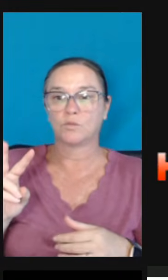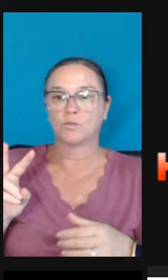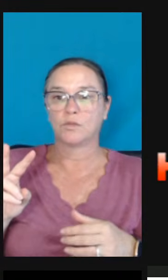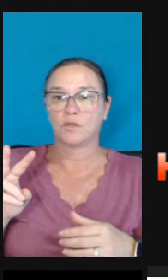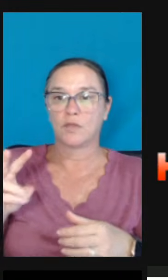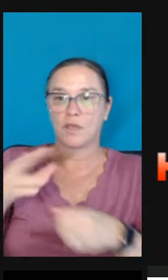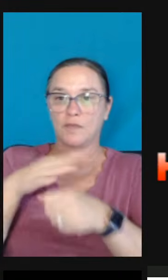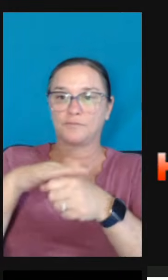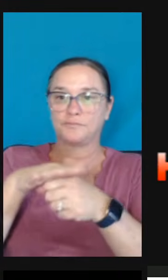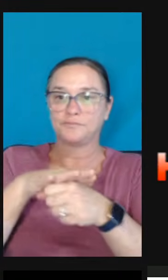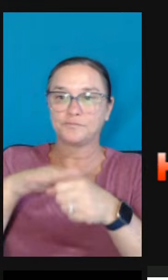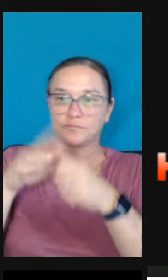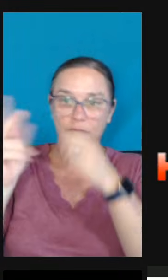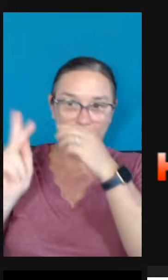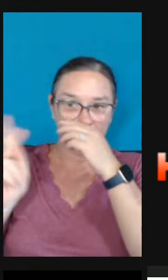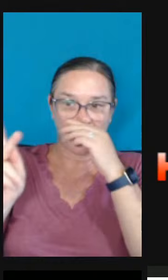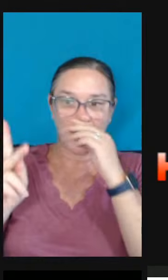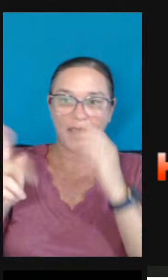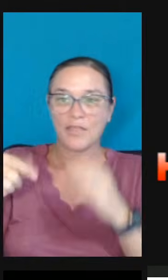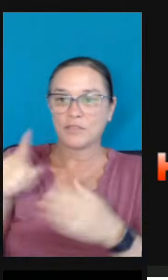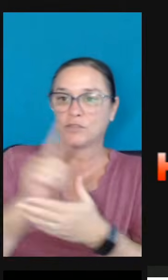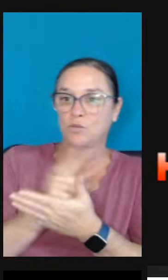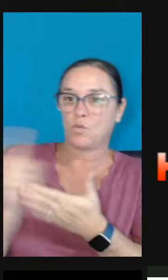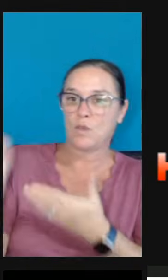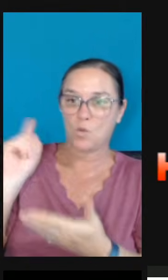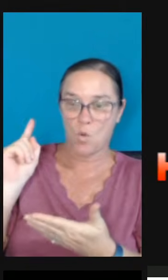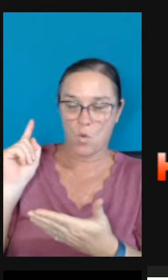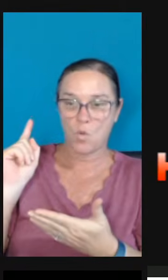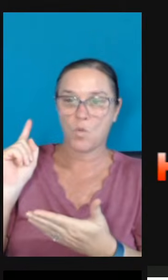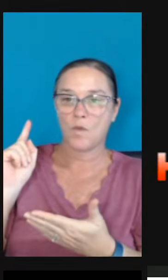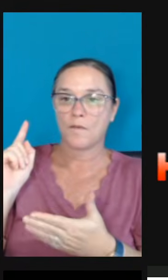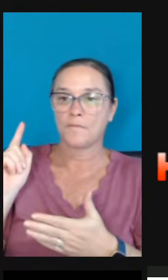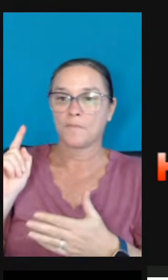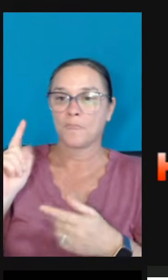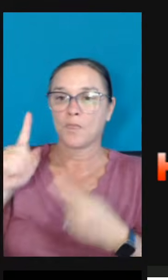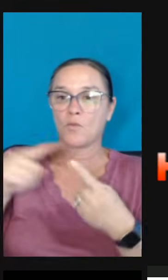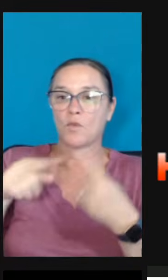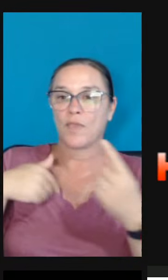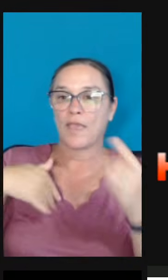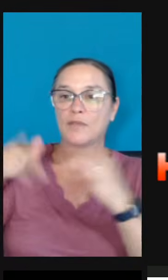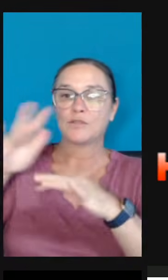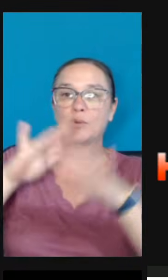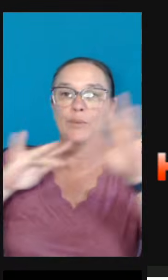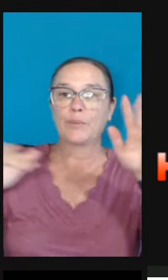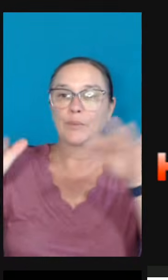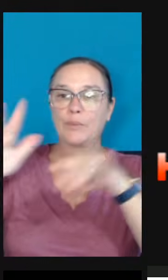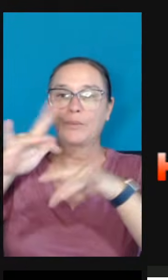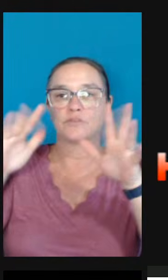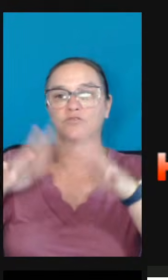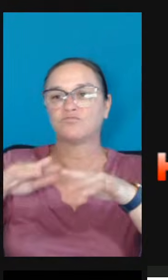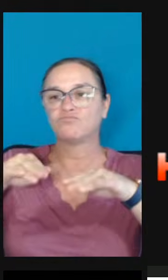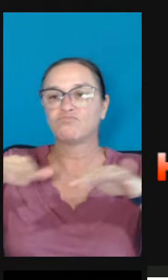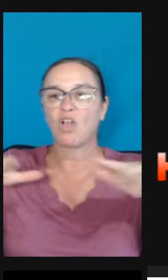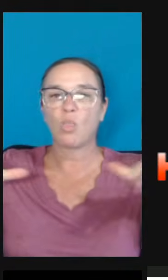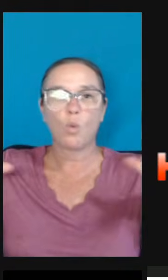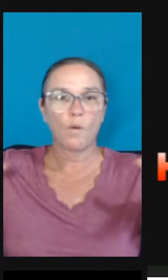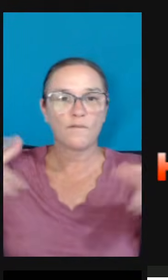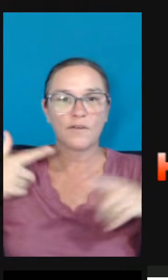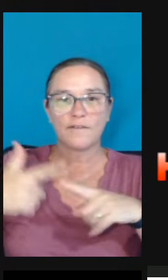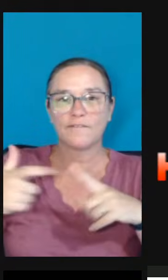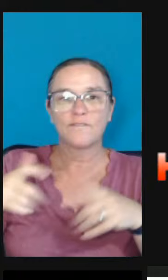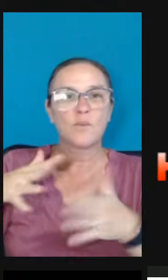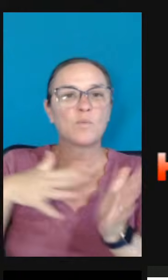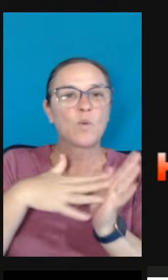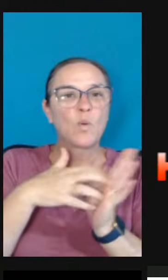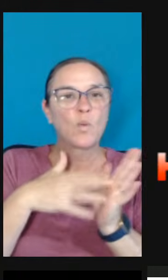I've put it back a week. Here's a week ago when we had emissions really widespread because of weak winds a week